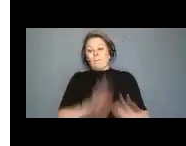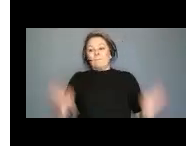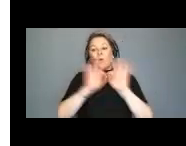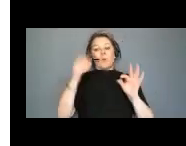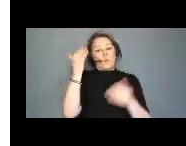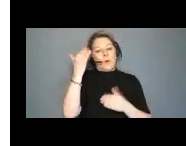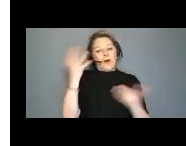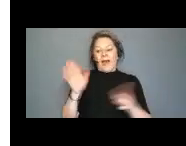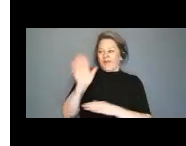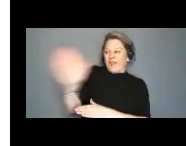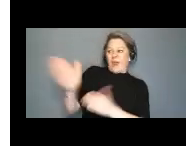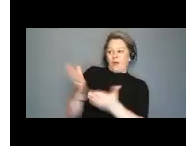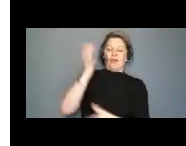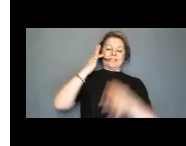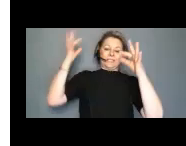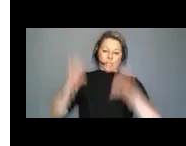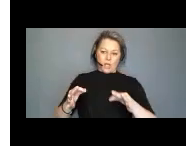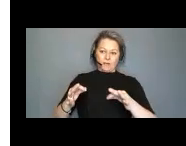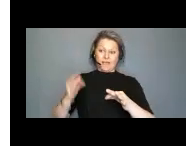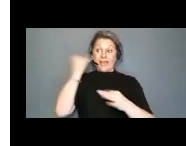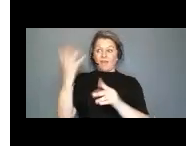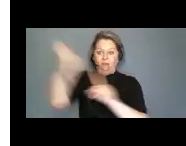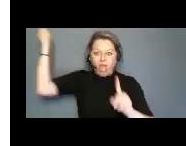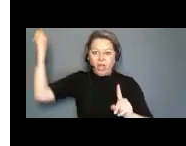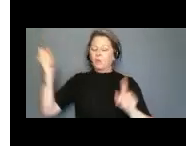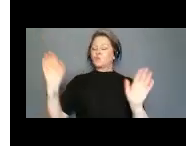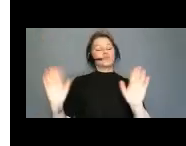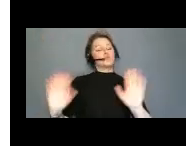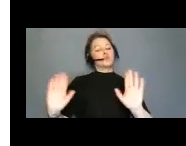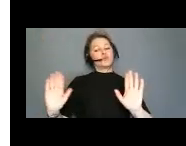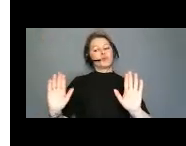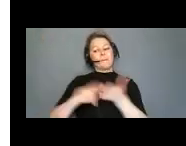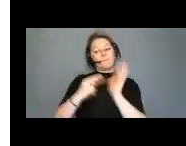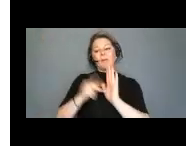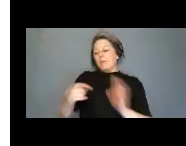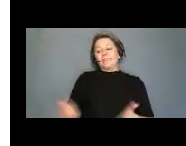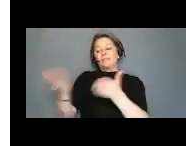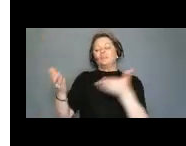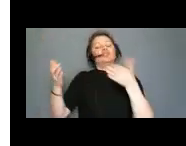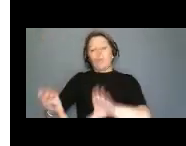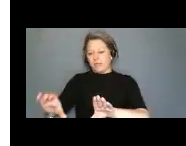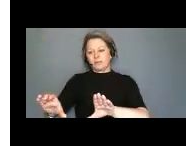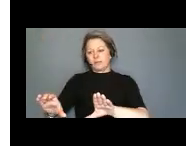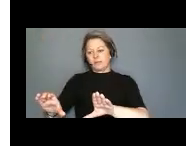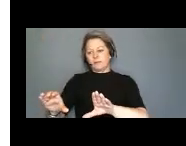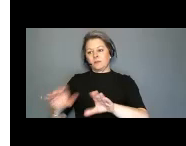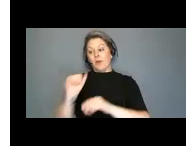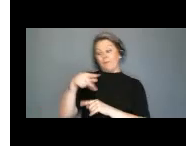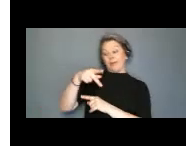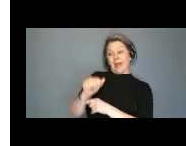which we'll spend some time on talking about today, is so important. And for adult protection, it's the backbone of adult protection.